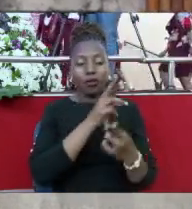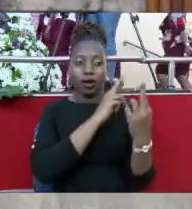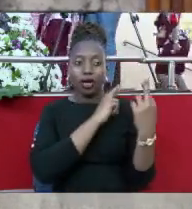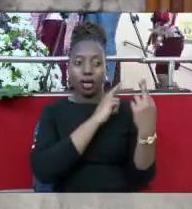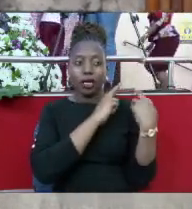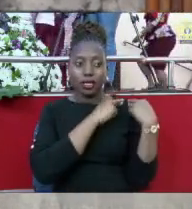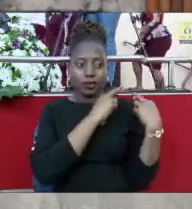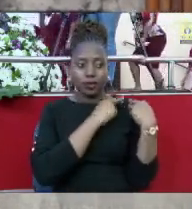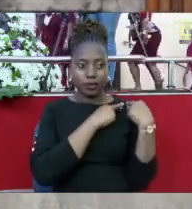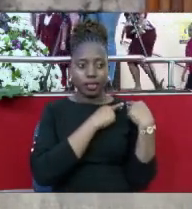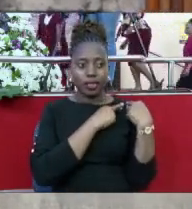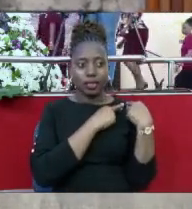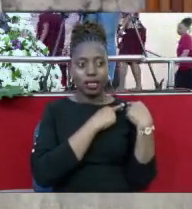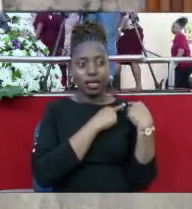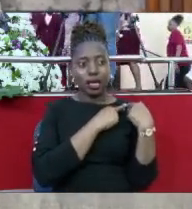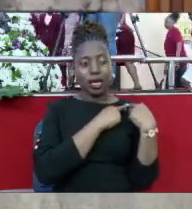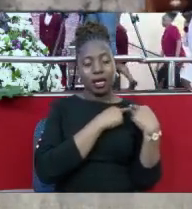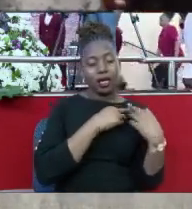relationships.